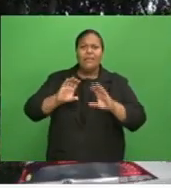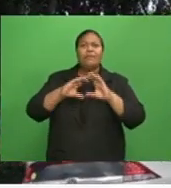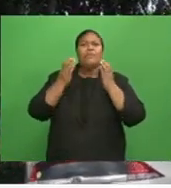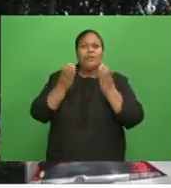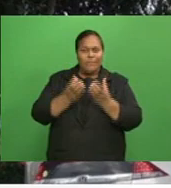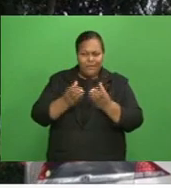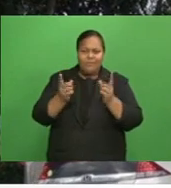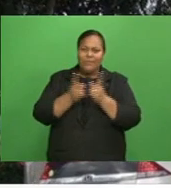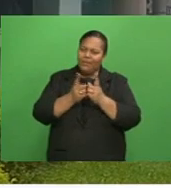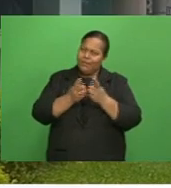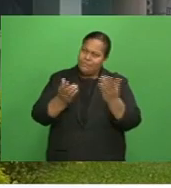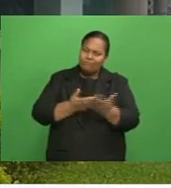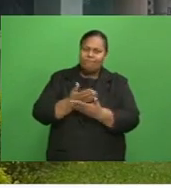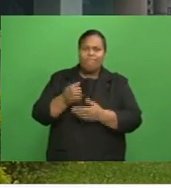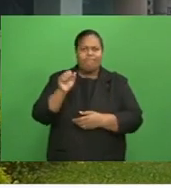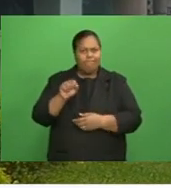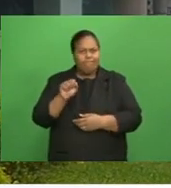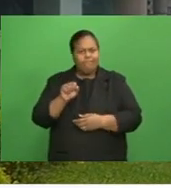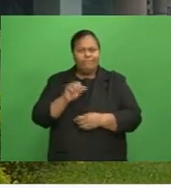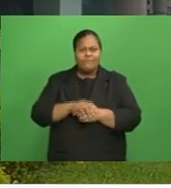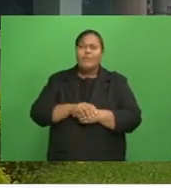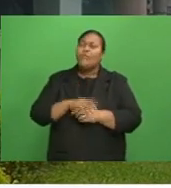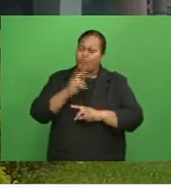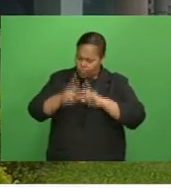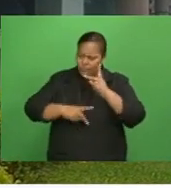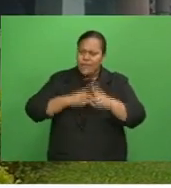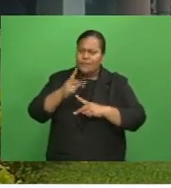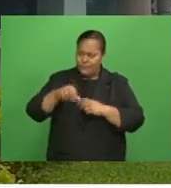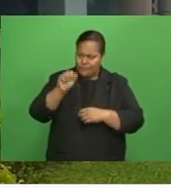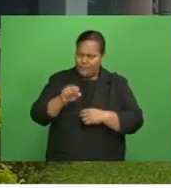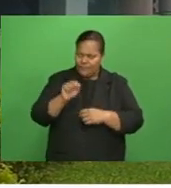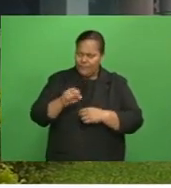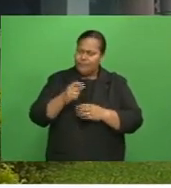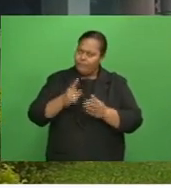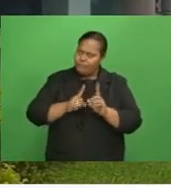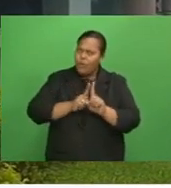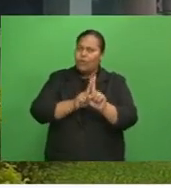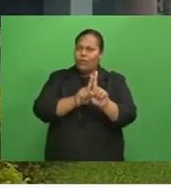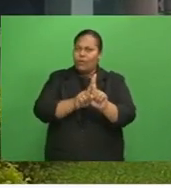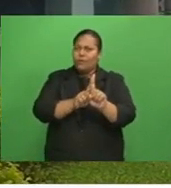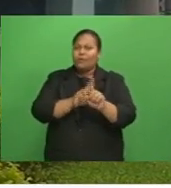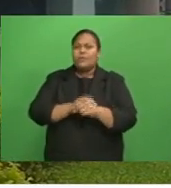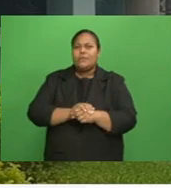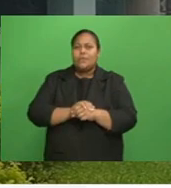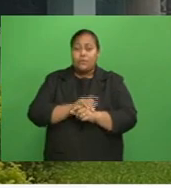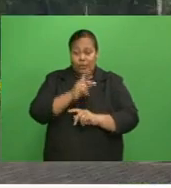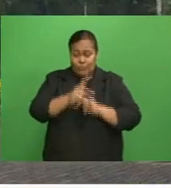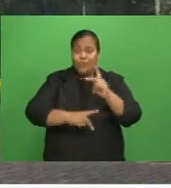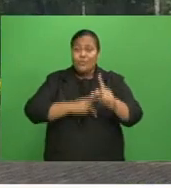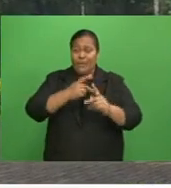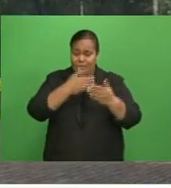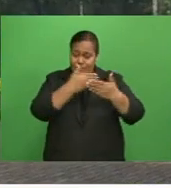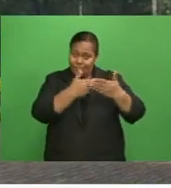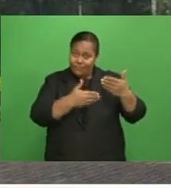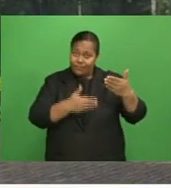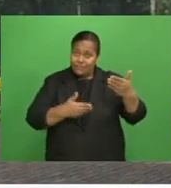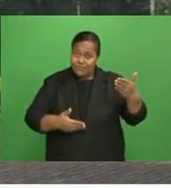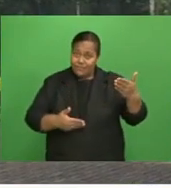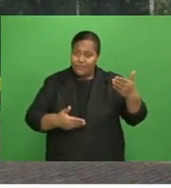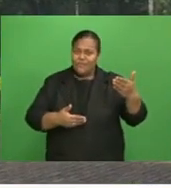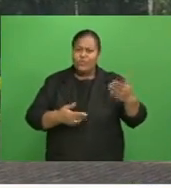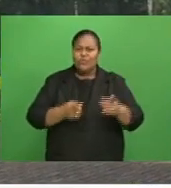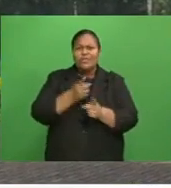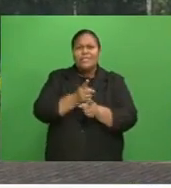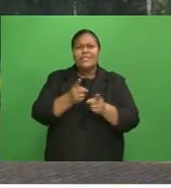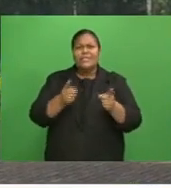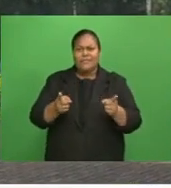is not persuaded that due process was followed. It has also directed that the process as prescribed in an ordinance to govern the